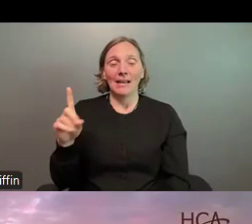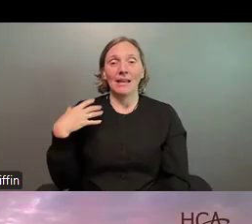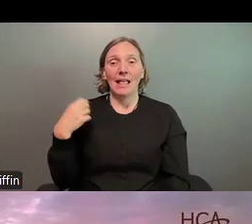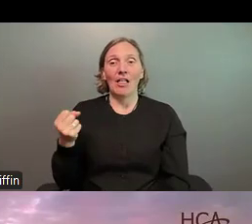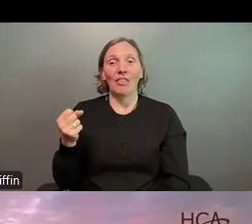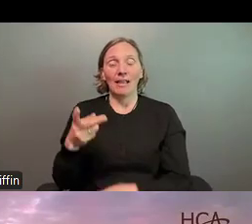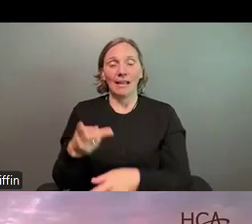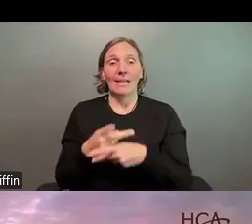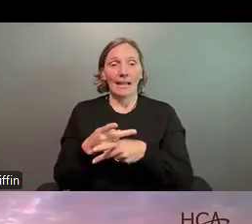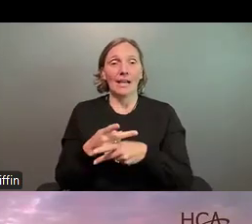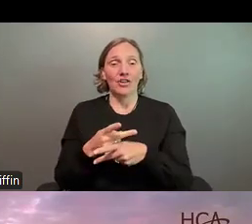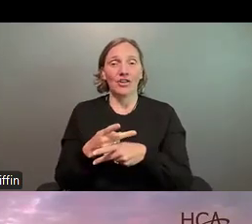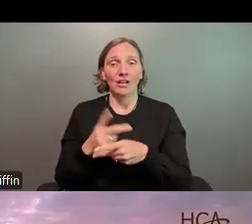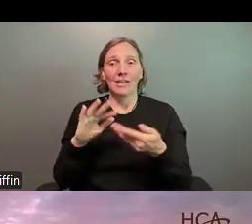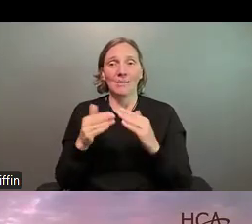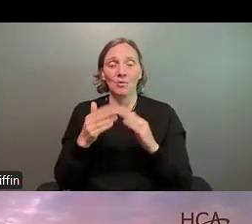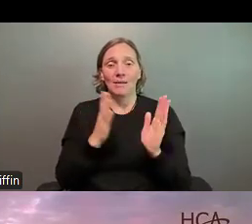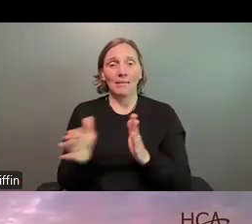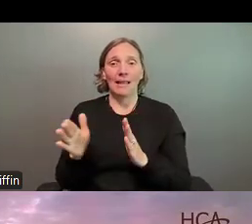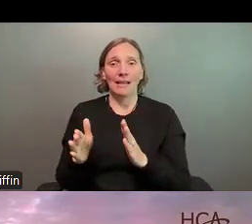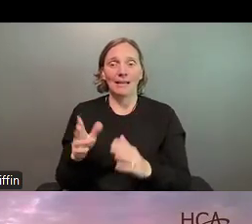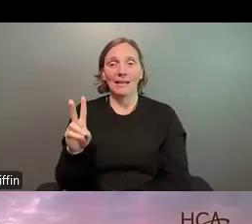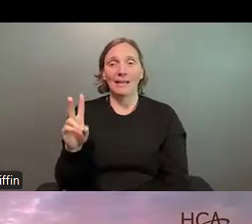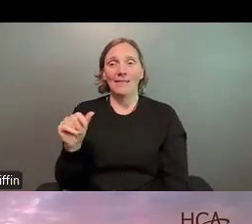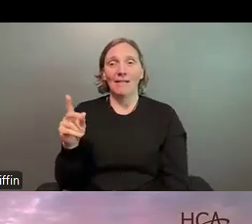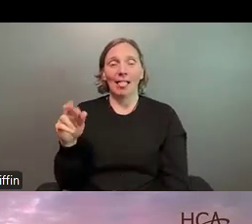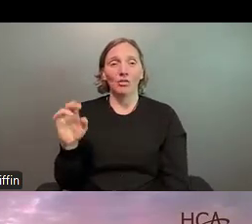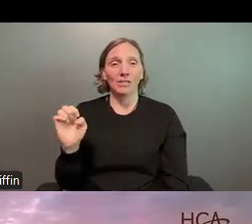Healthcare Community Plan. And I think today we have Valerie.